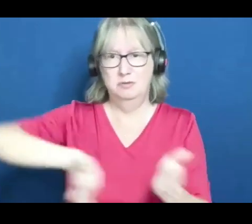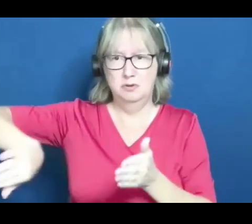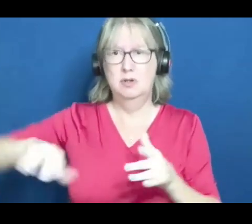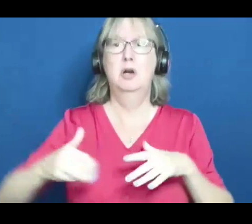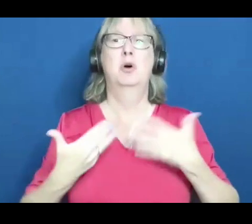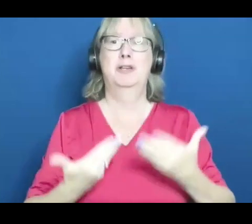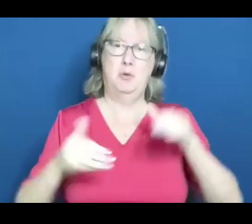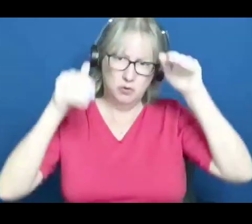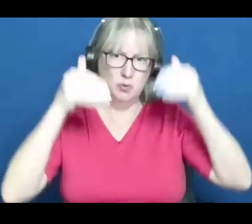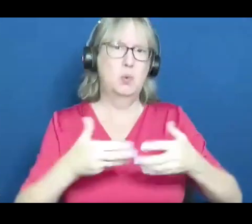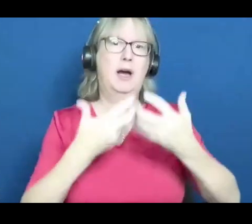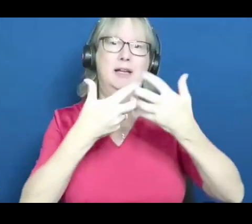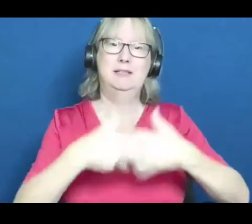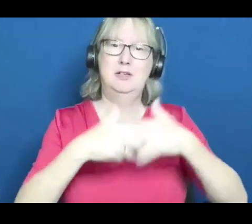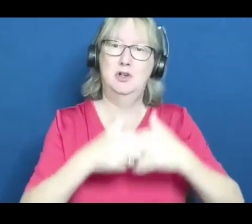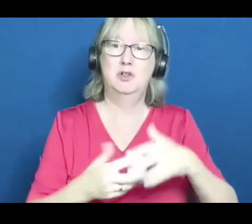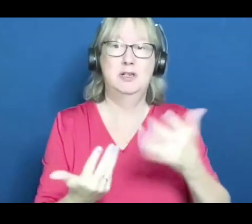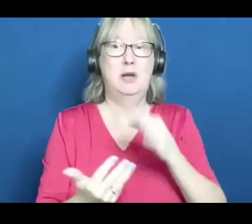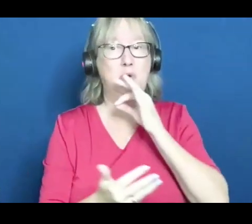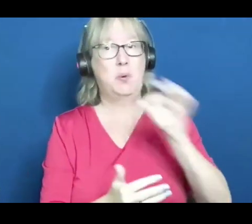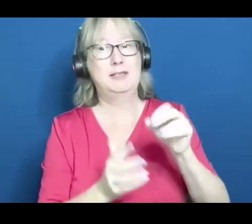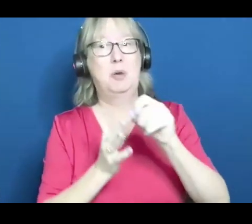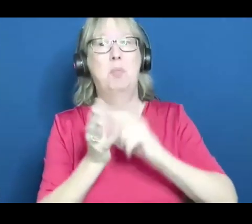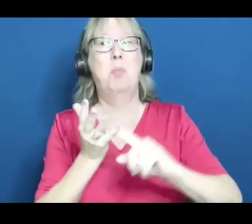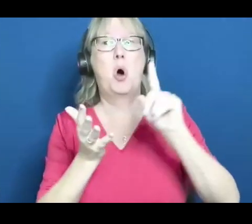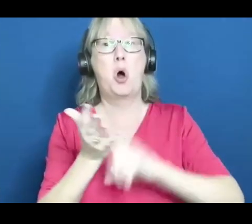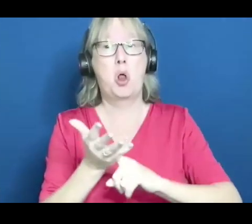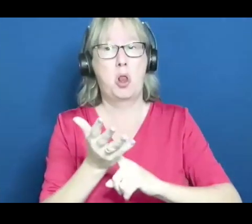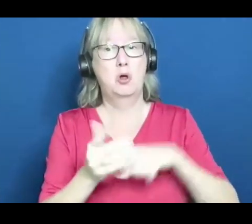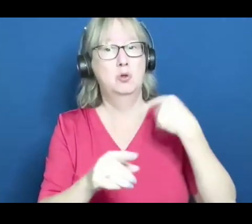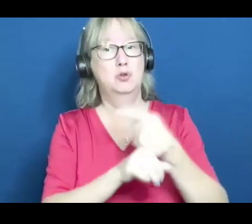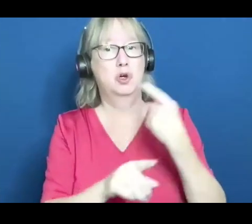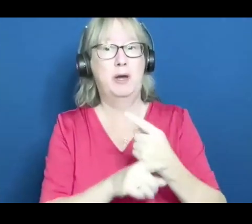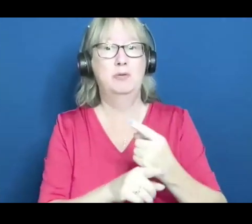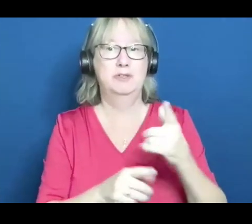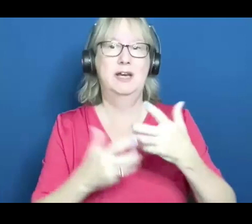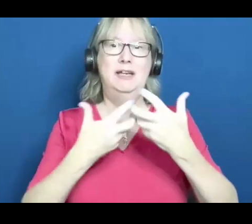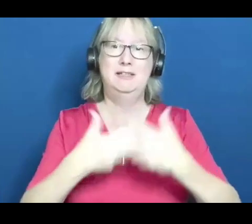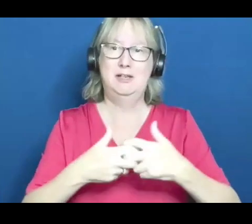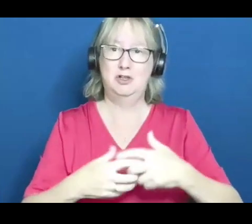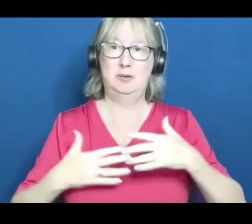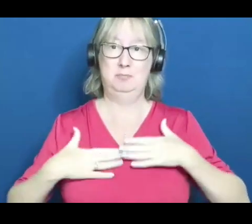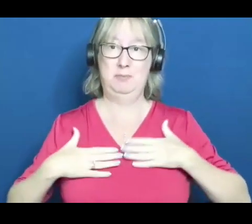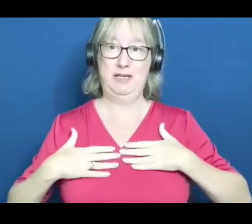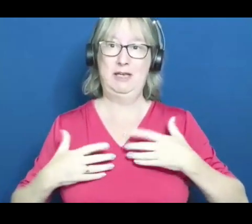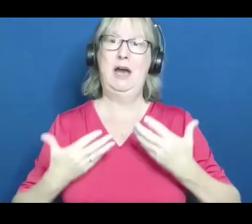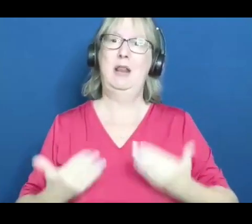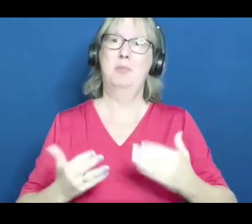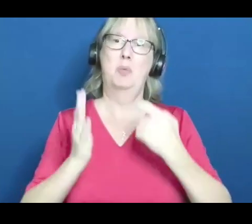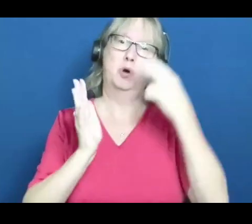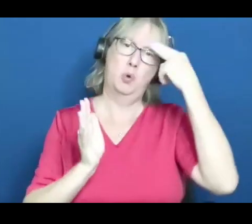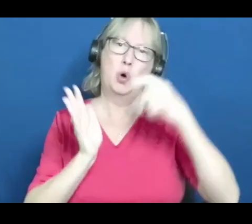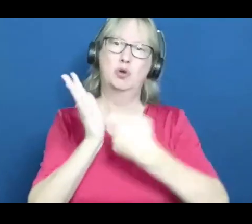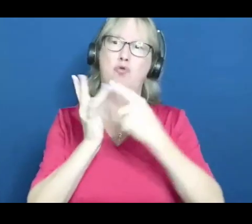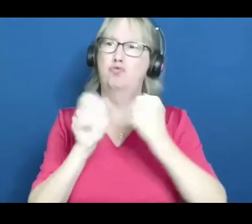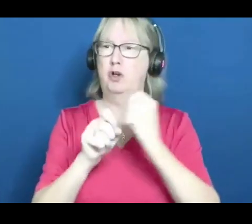technology. So I'm going to bring Paul in to talk about some of the technology. I'm currently using a Roger On device, which Paul's going to mention